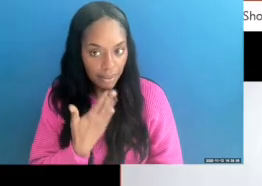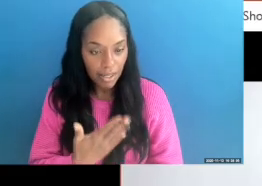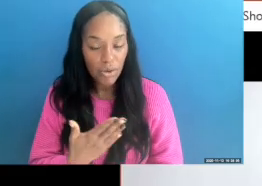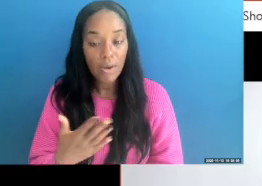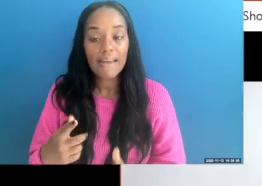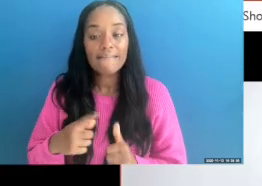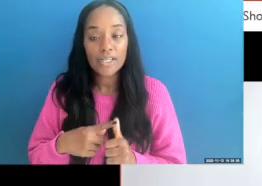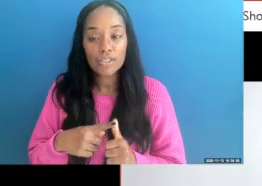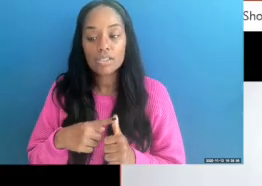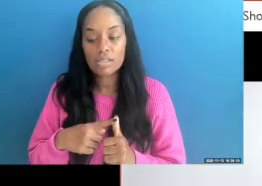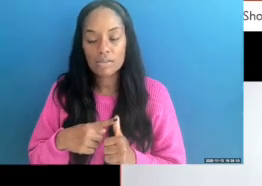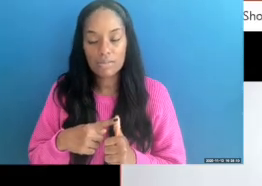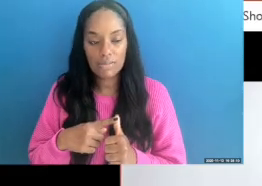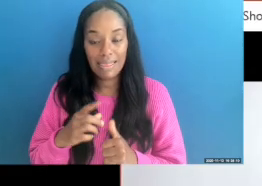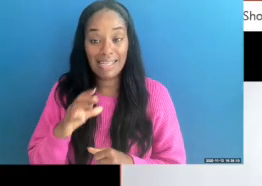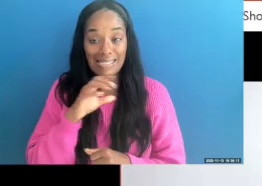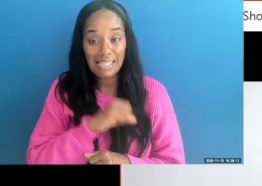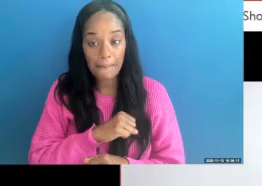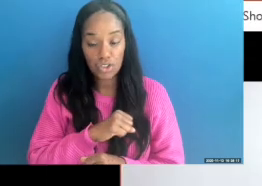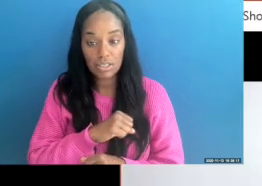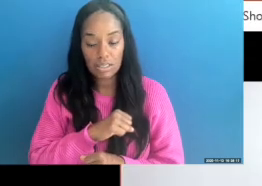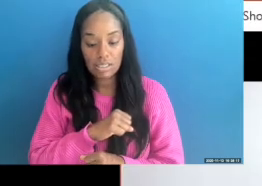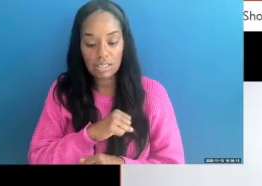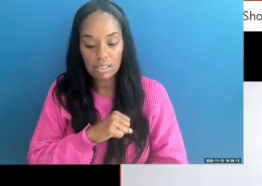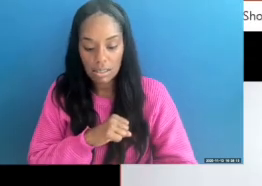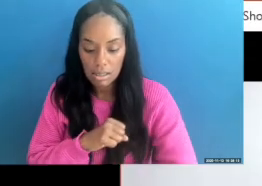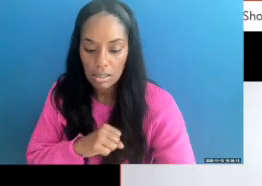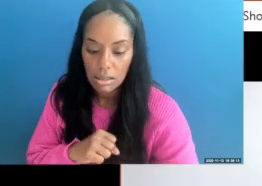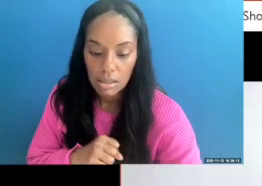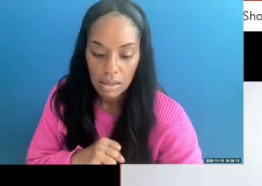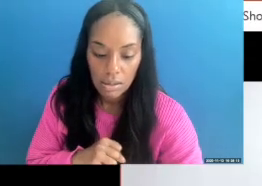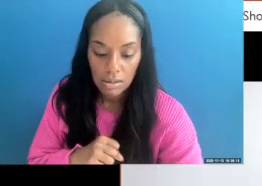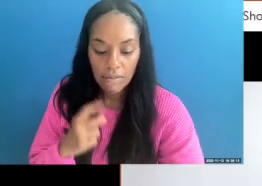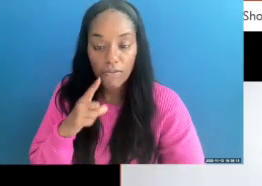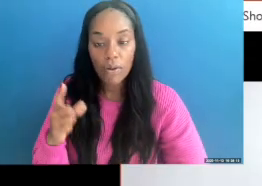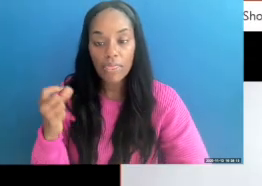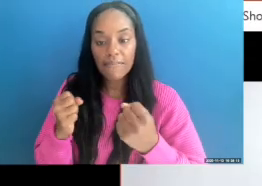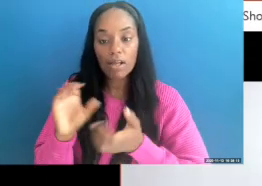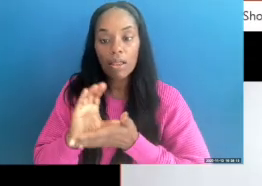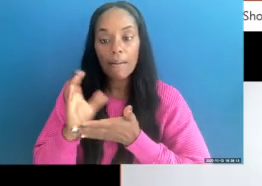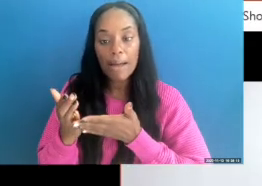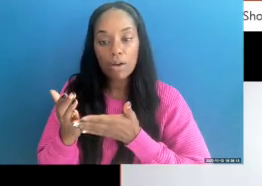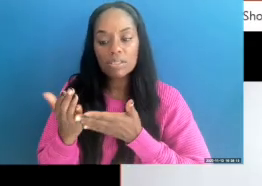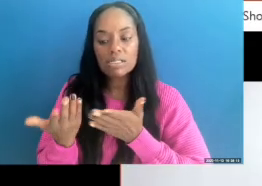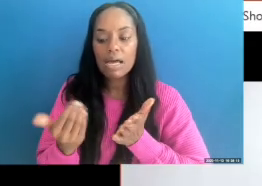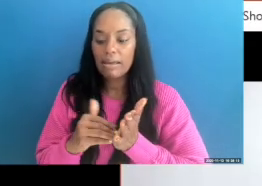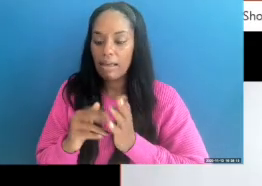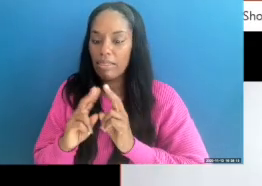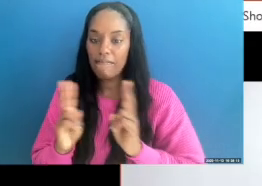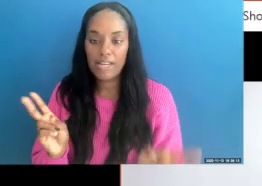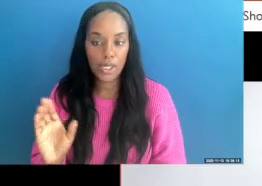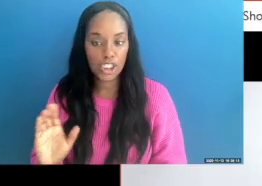Thanks, Dave. So first, when it comes to the assumptions that went into the